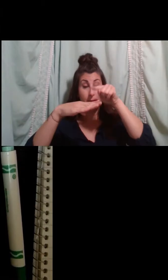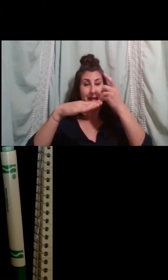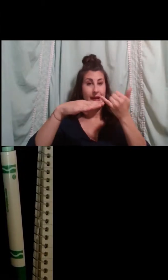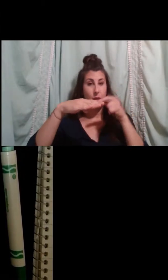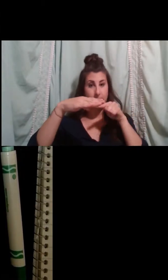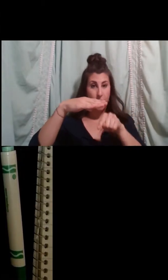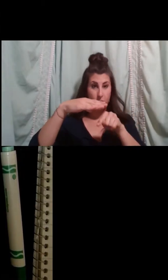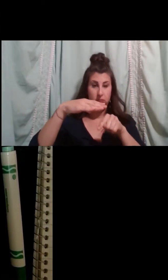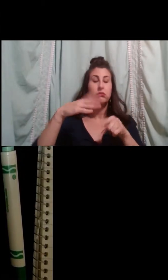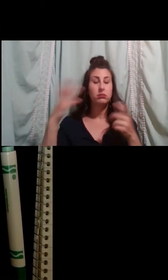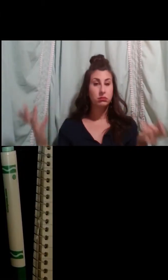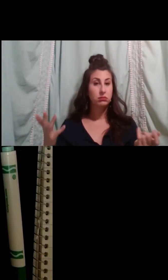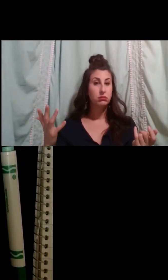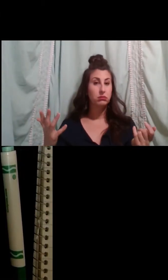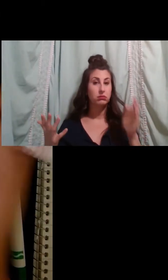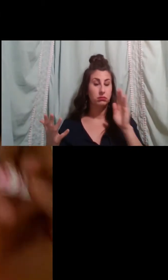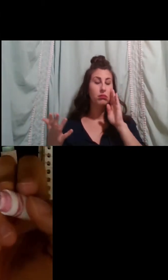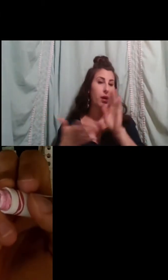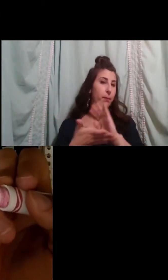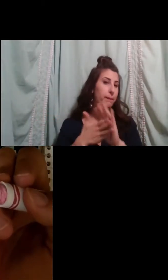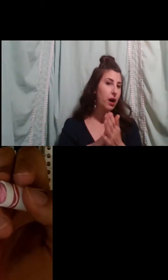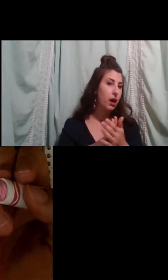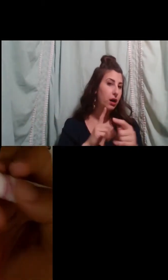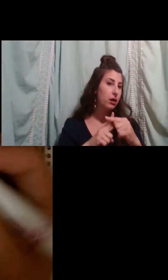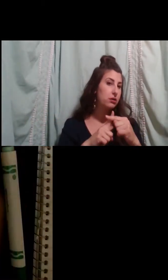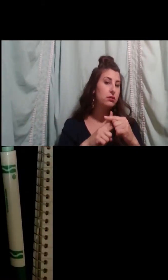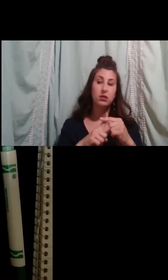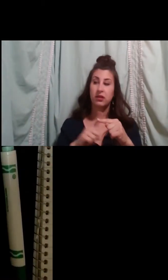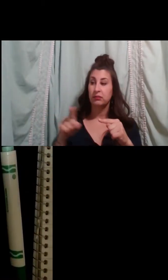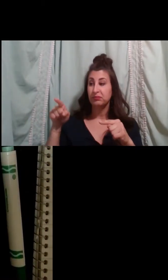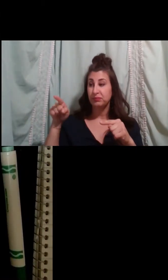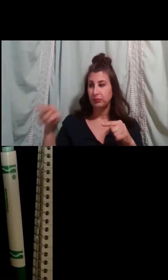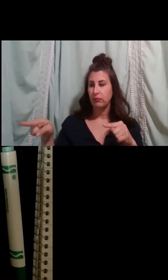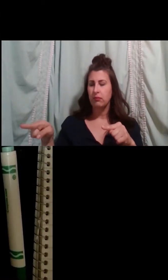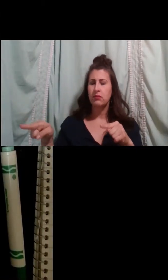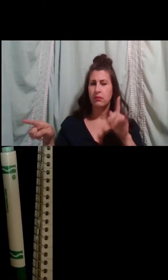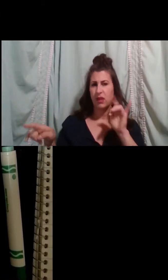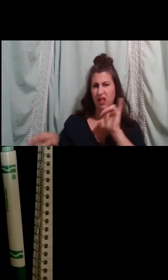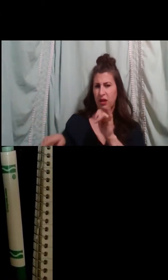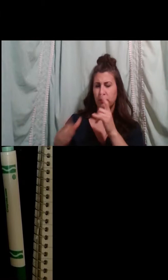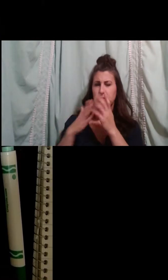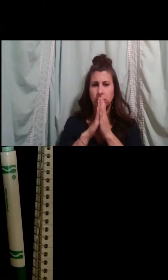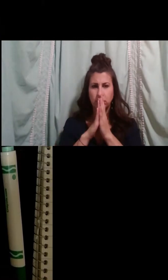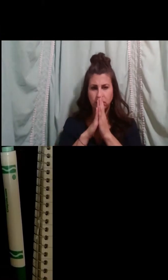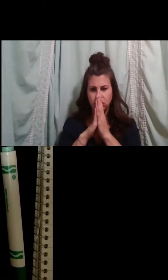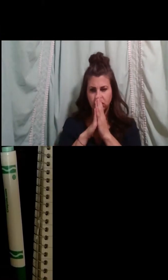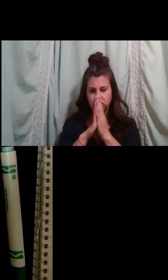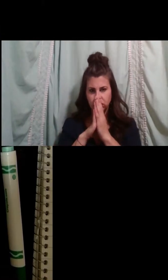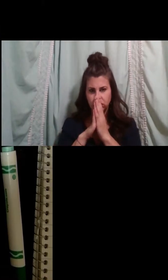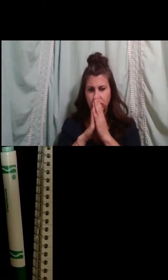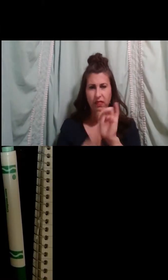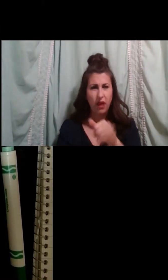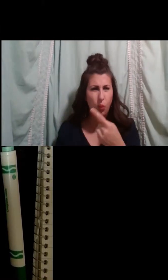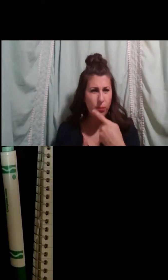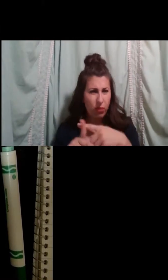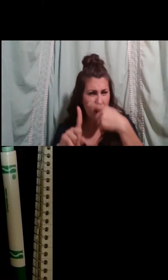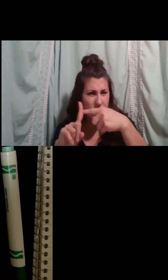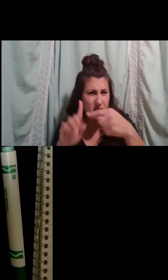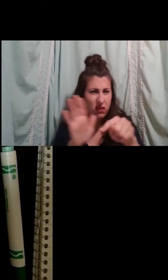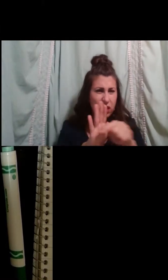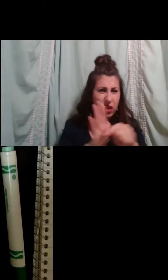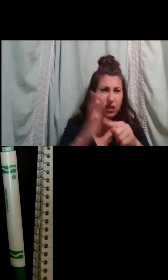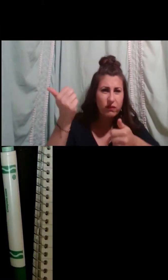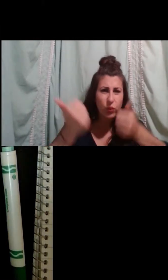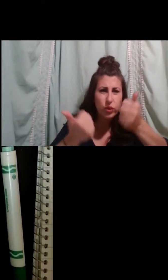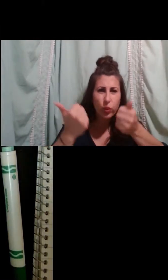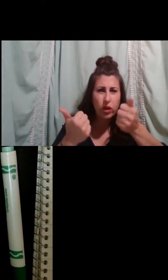Now it's going to go on bottom and be a positive. Then I look at this one. Oh, okay. Is this one a